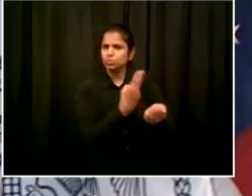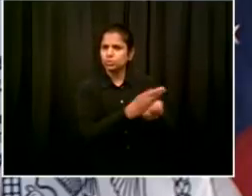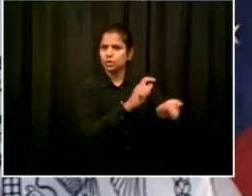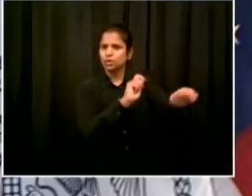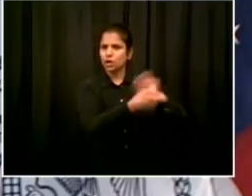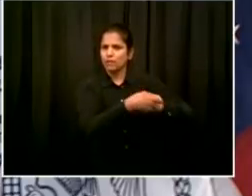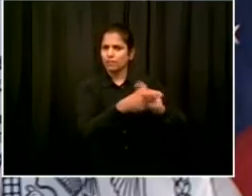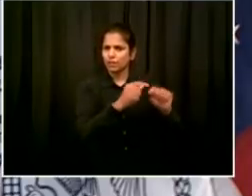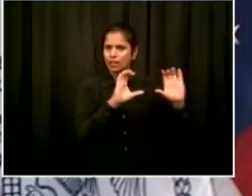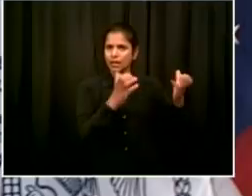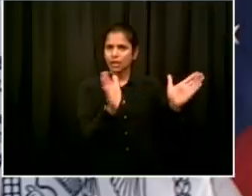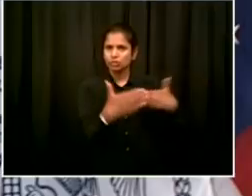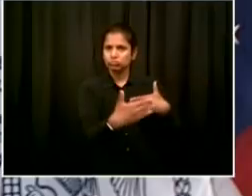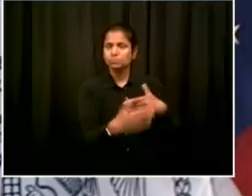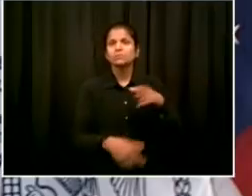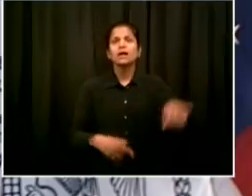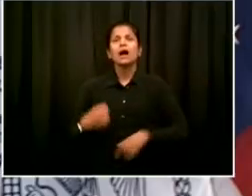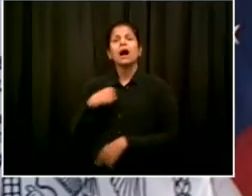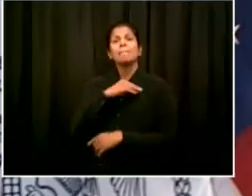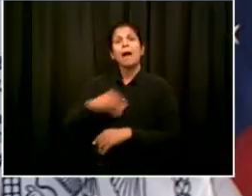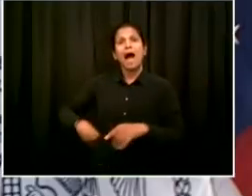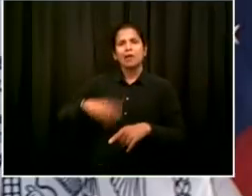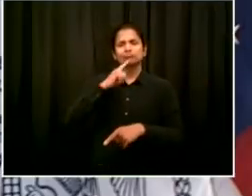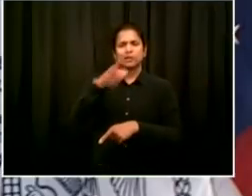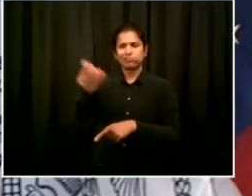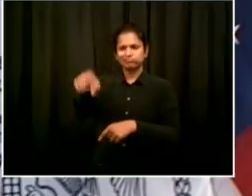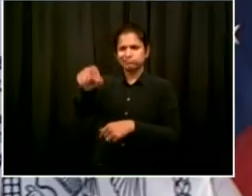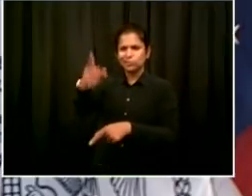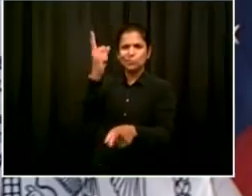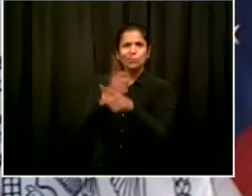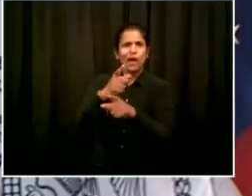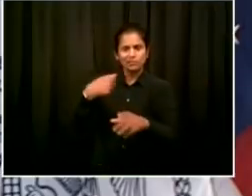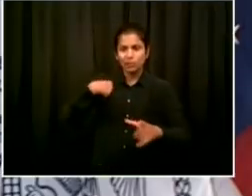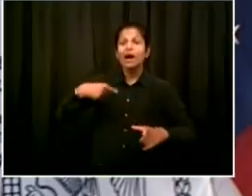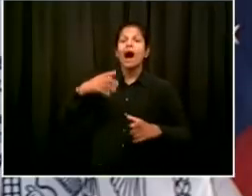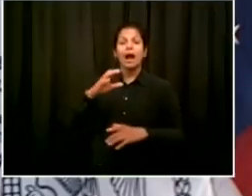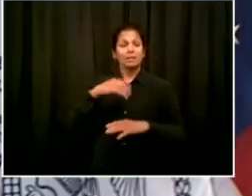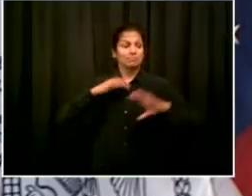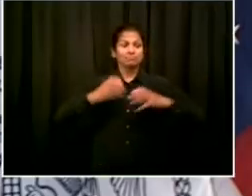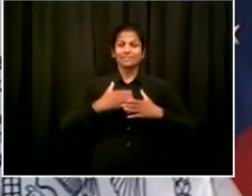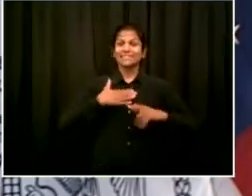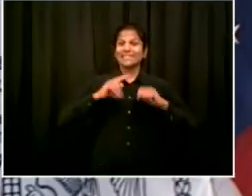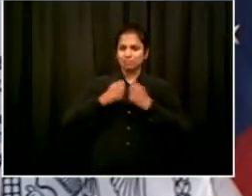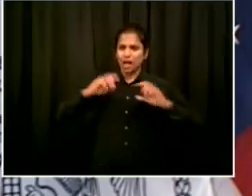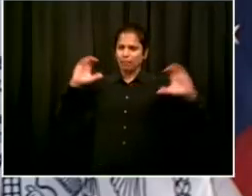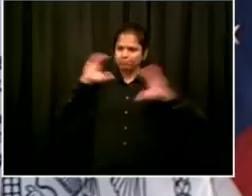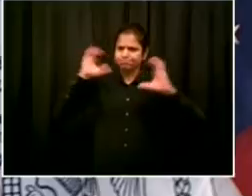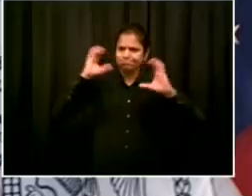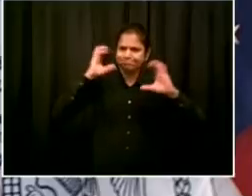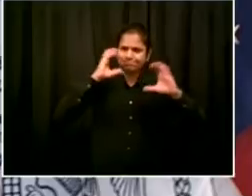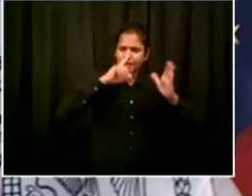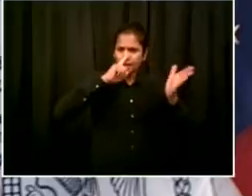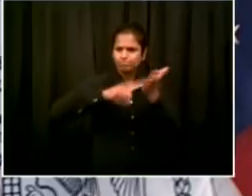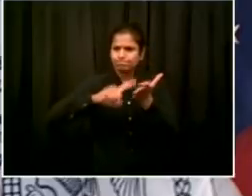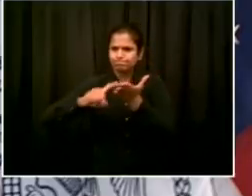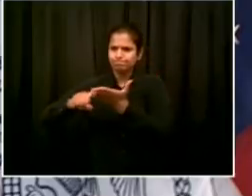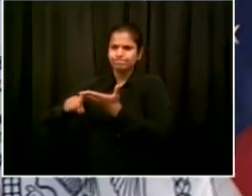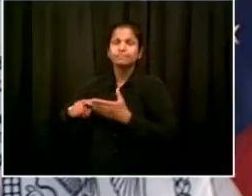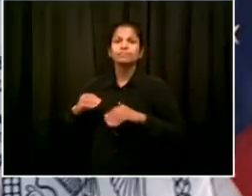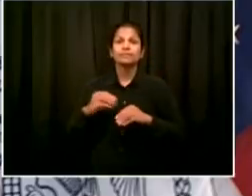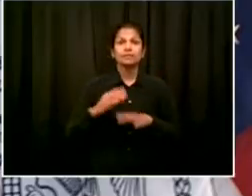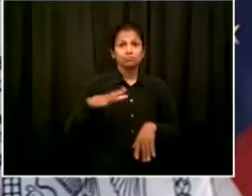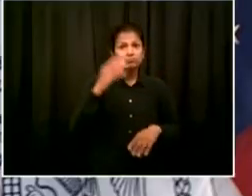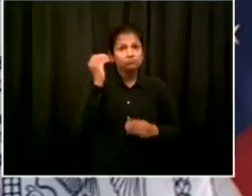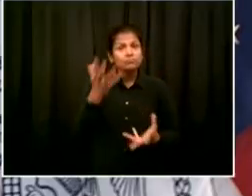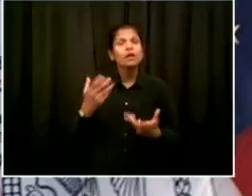depends, obviously. We prefer spaces strongly that are very near the school because it's hard to support the ongoing effort if there's